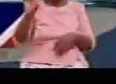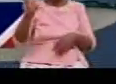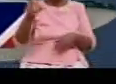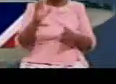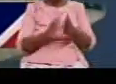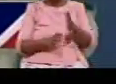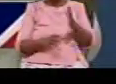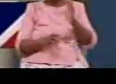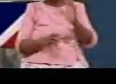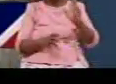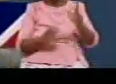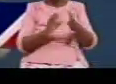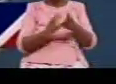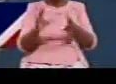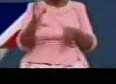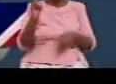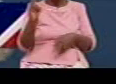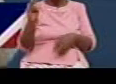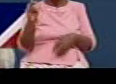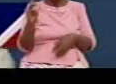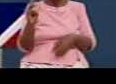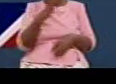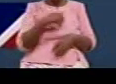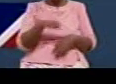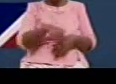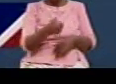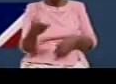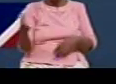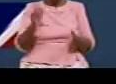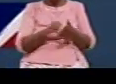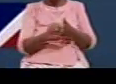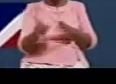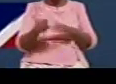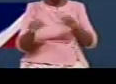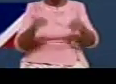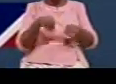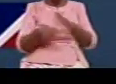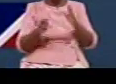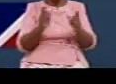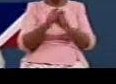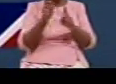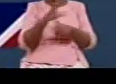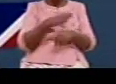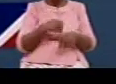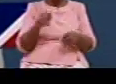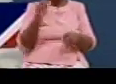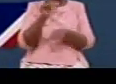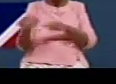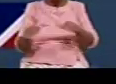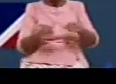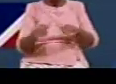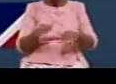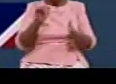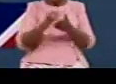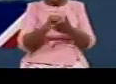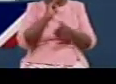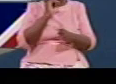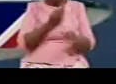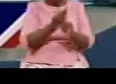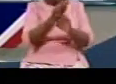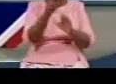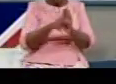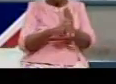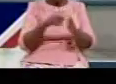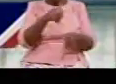17. And whatsoever ye do in word or deed, this faithfulness, whatsoever ye